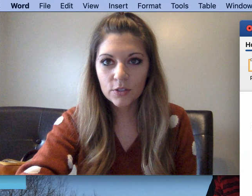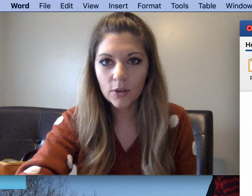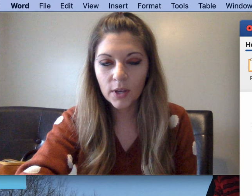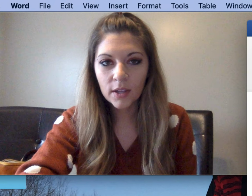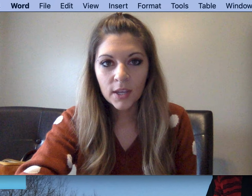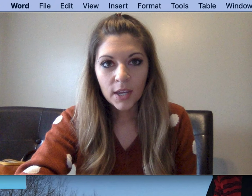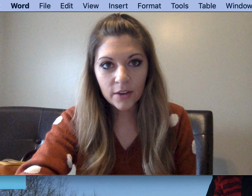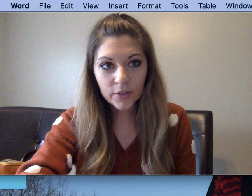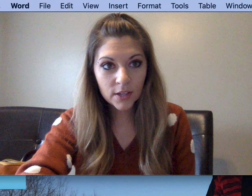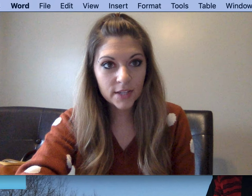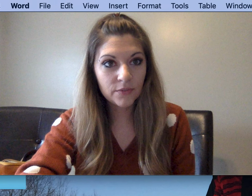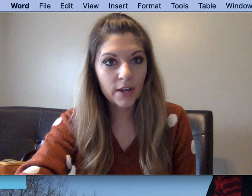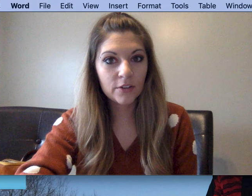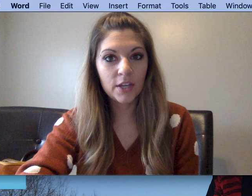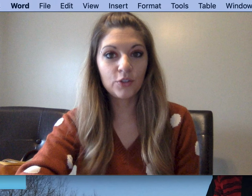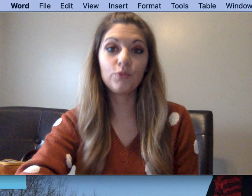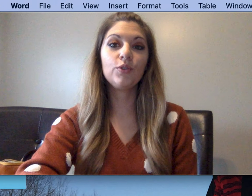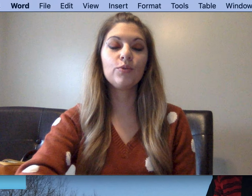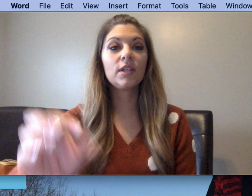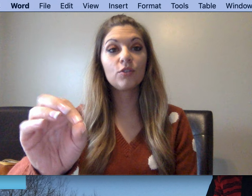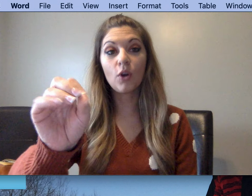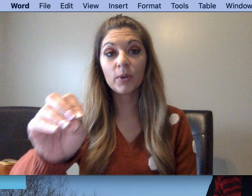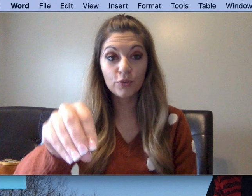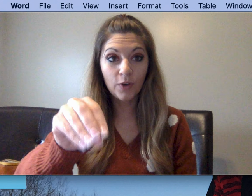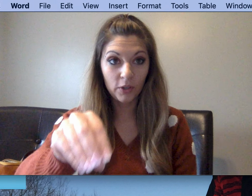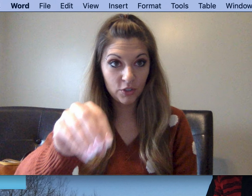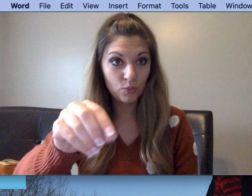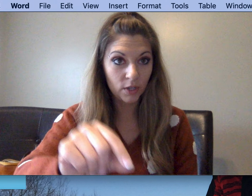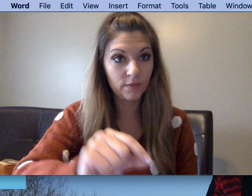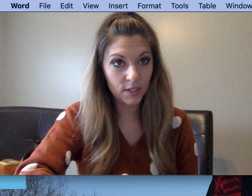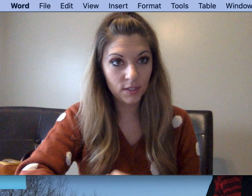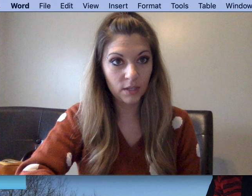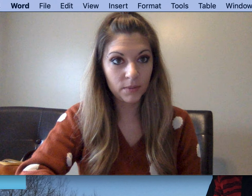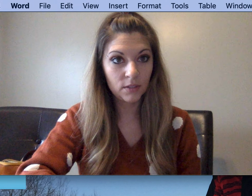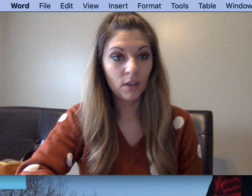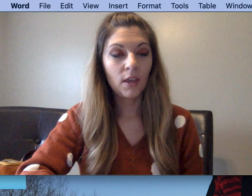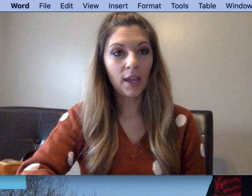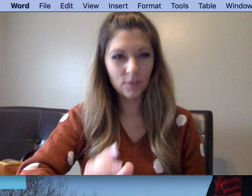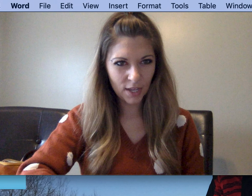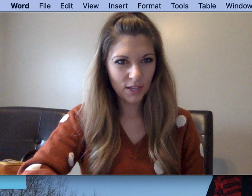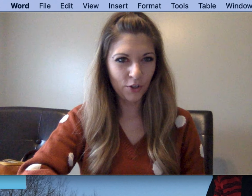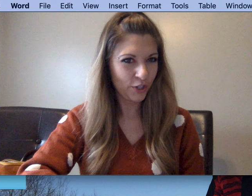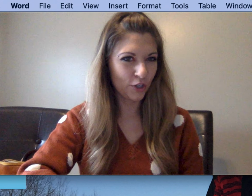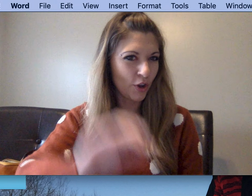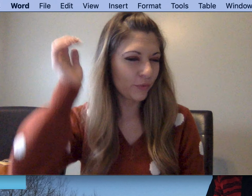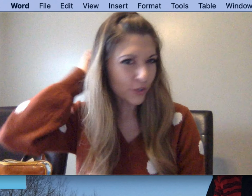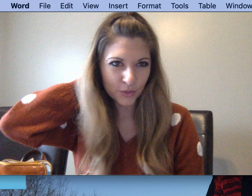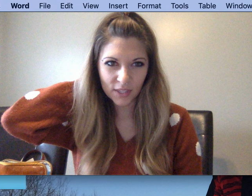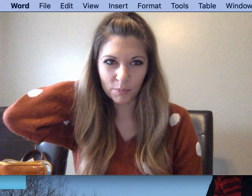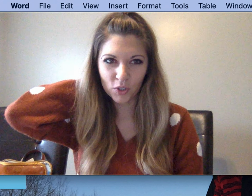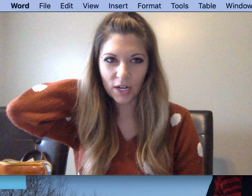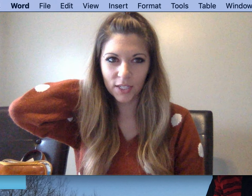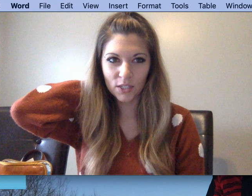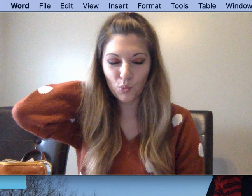Okay, so every classifier that you use is going to fall into one of these types. And that's how you're going to know if